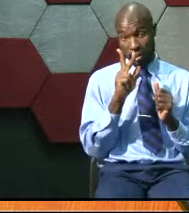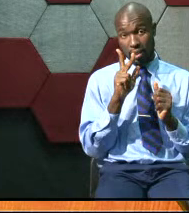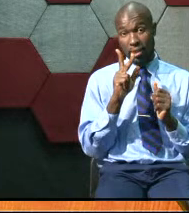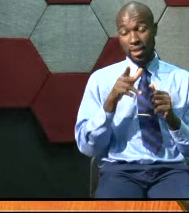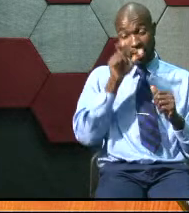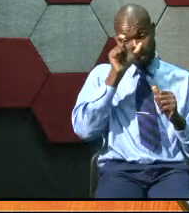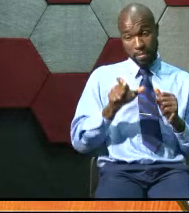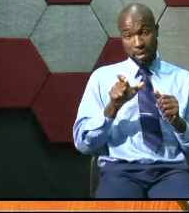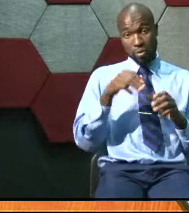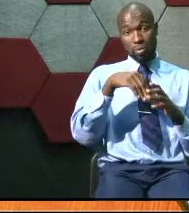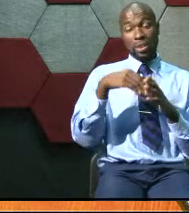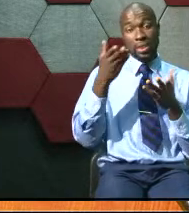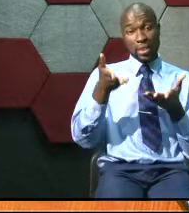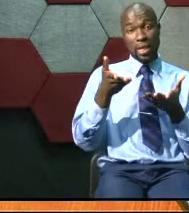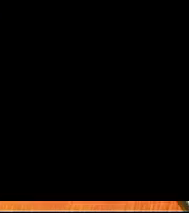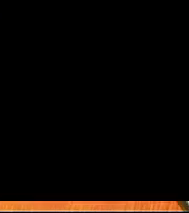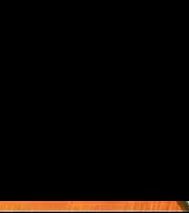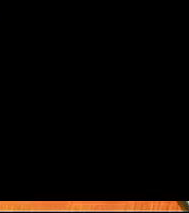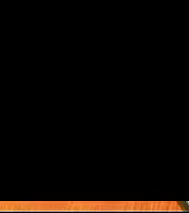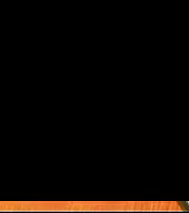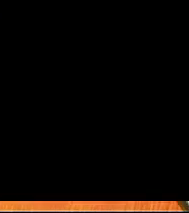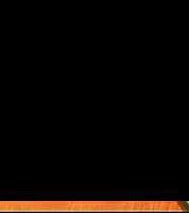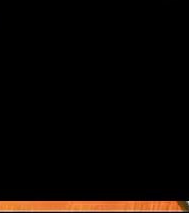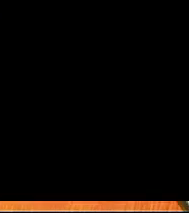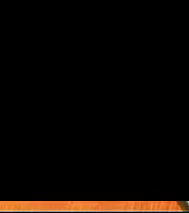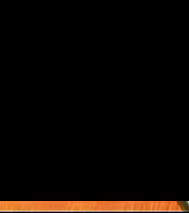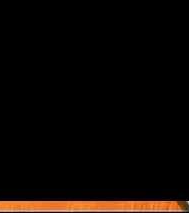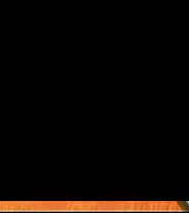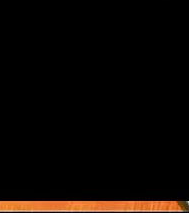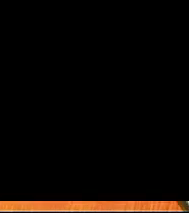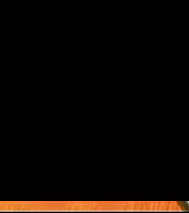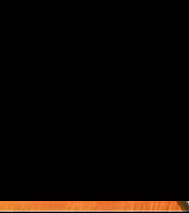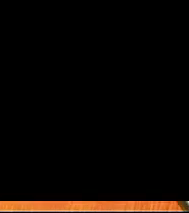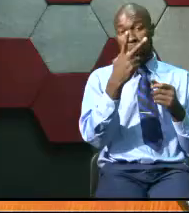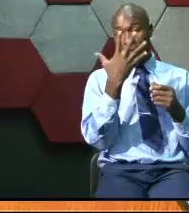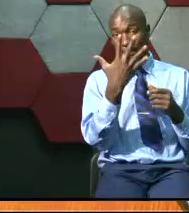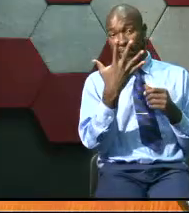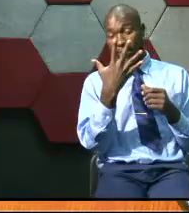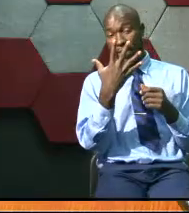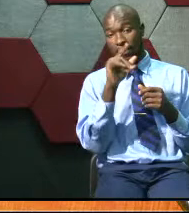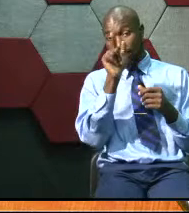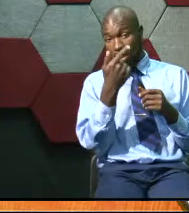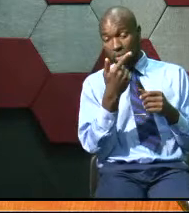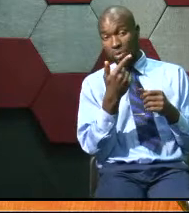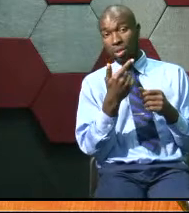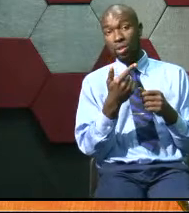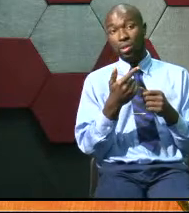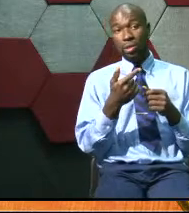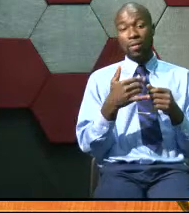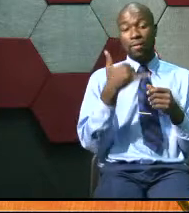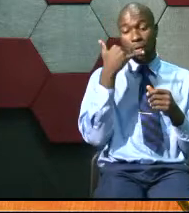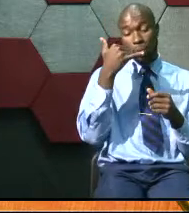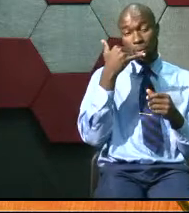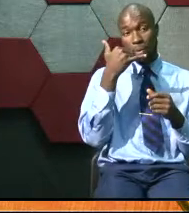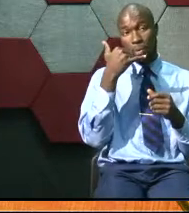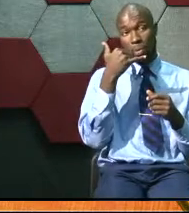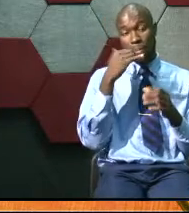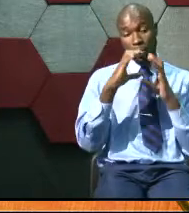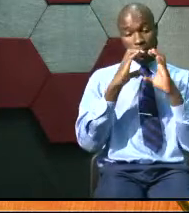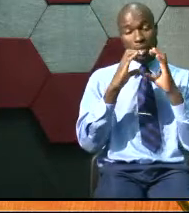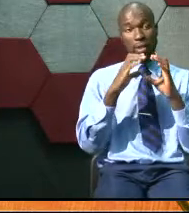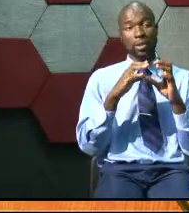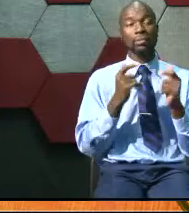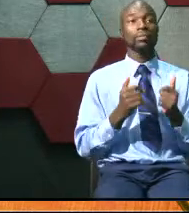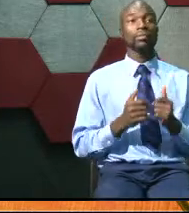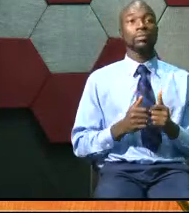studio with me will give you 25,000 shillings worth of airtime. Make sure you follow her, students. Yeah, don't look for me. Drum